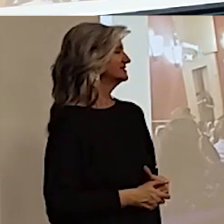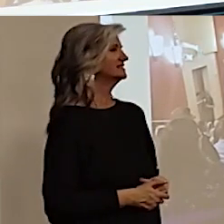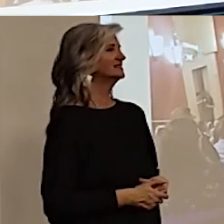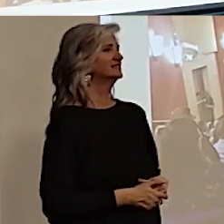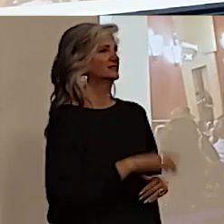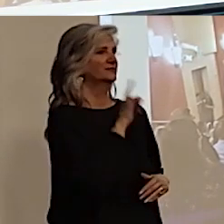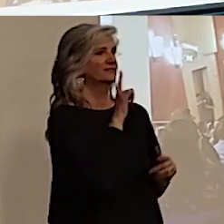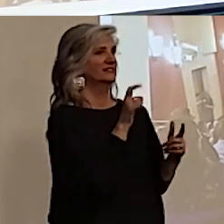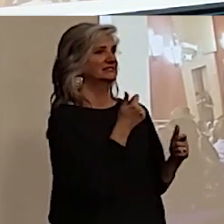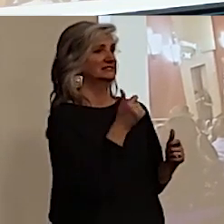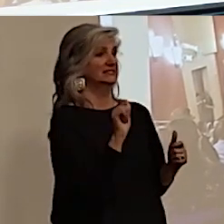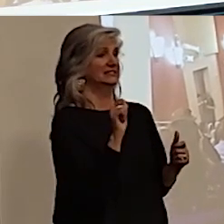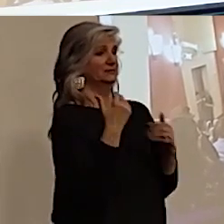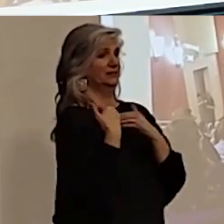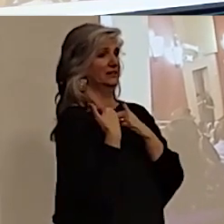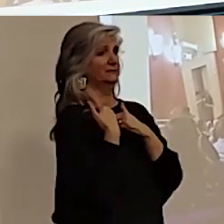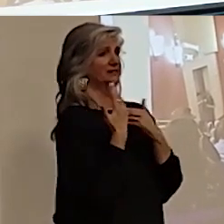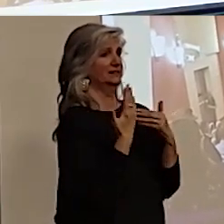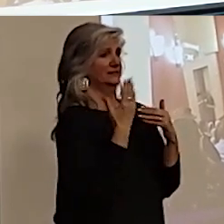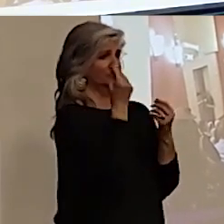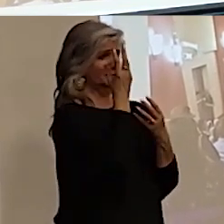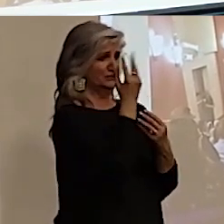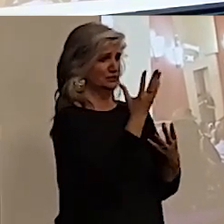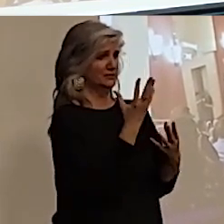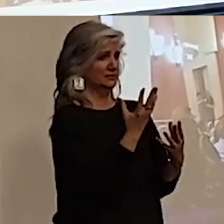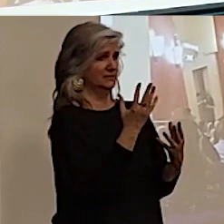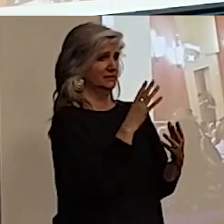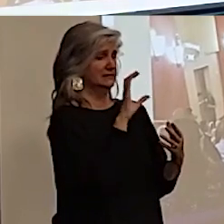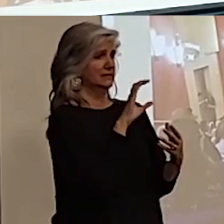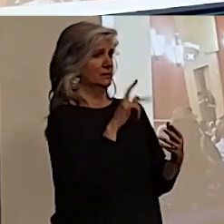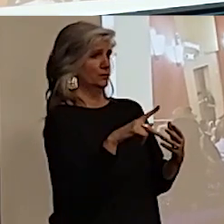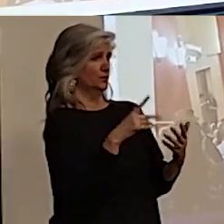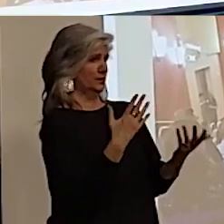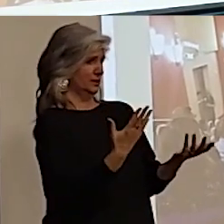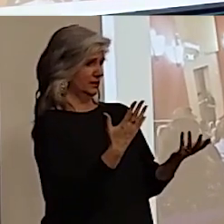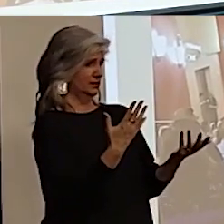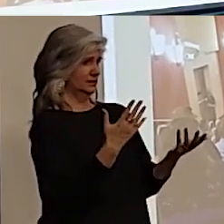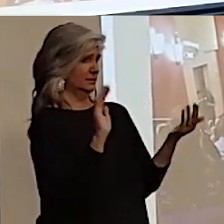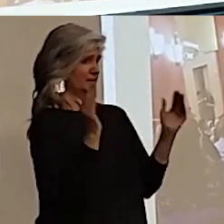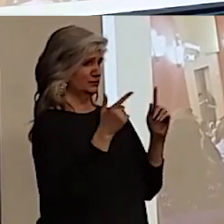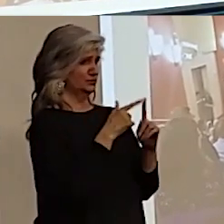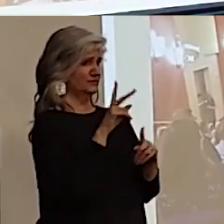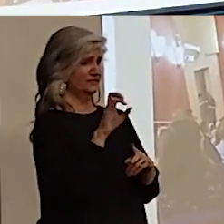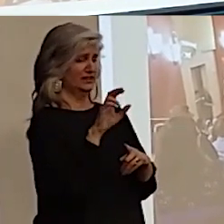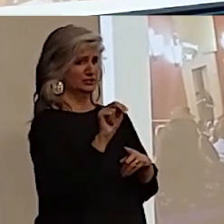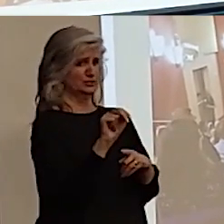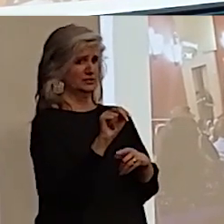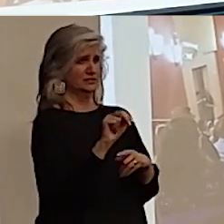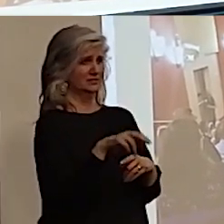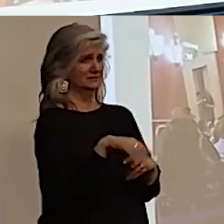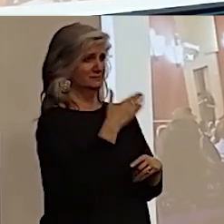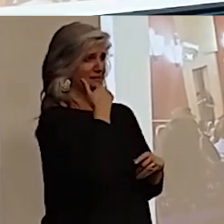Real quick, is there any reliability data on CenterPoint versus Vector? Better, worse?